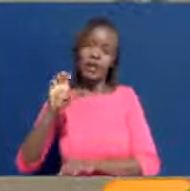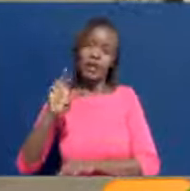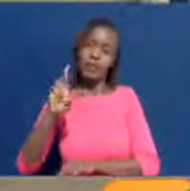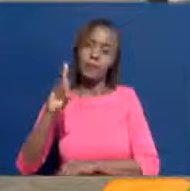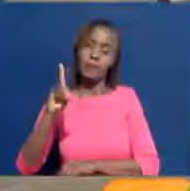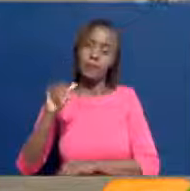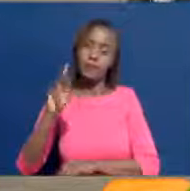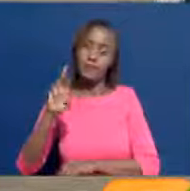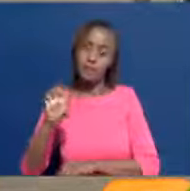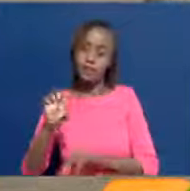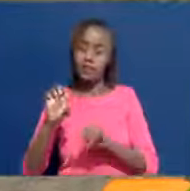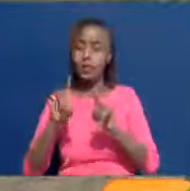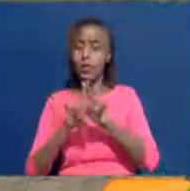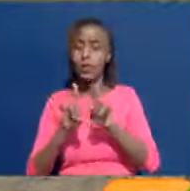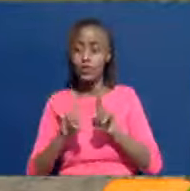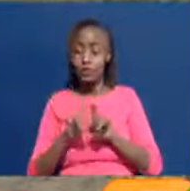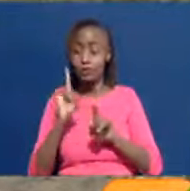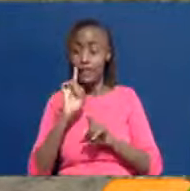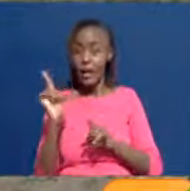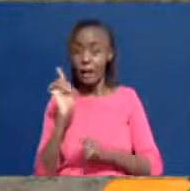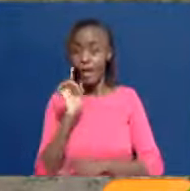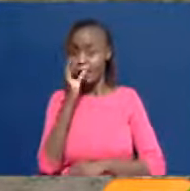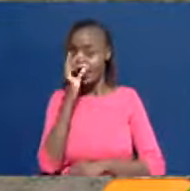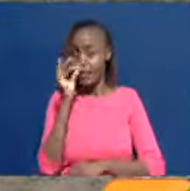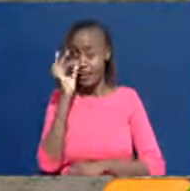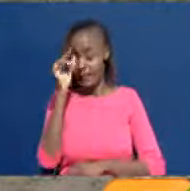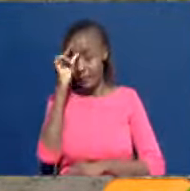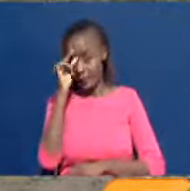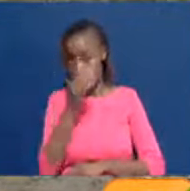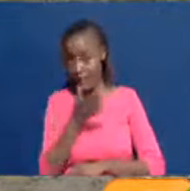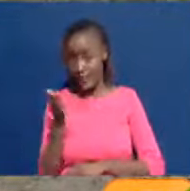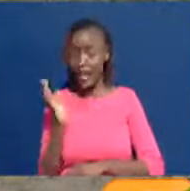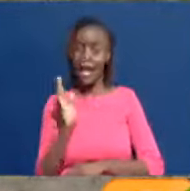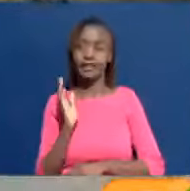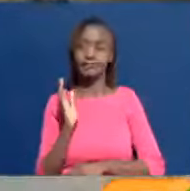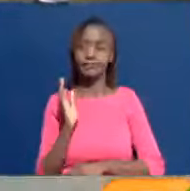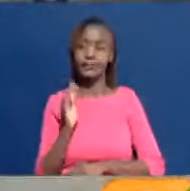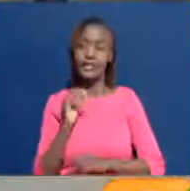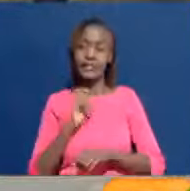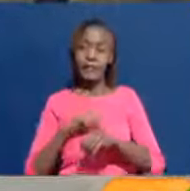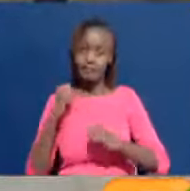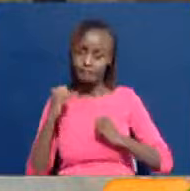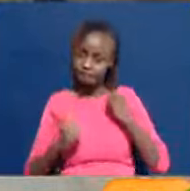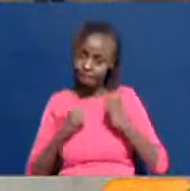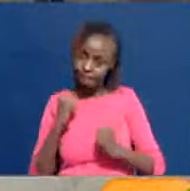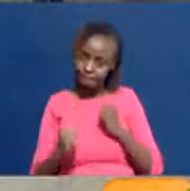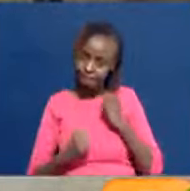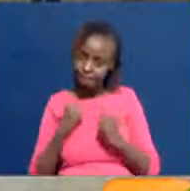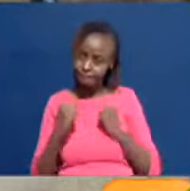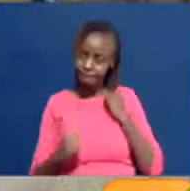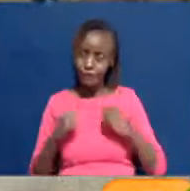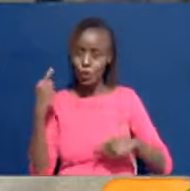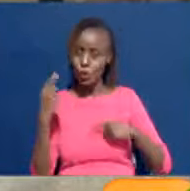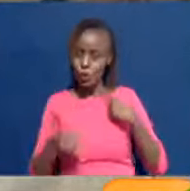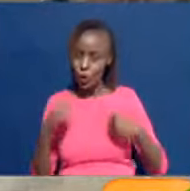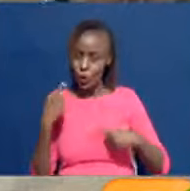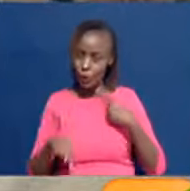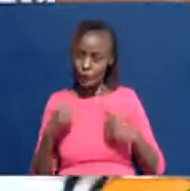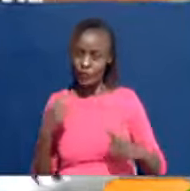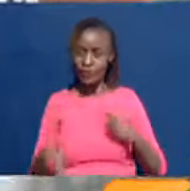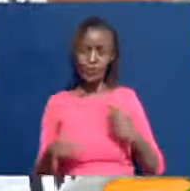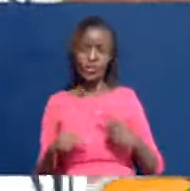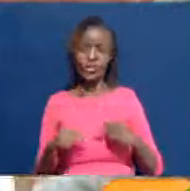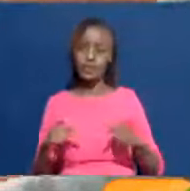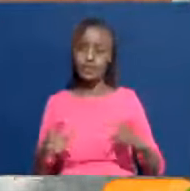Kinaneri, who graced the event, taking part in the 25-kilometer race in a marathon in which the competition was mainly with